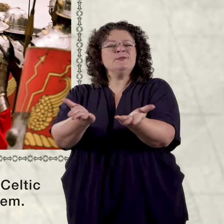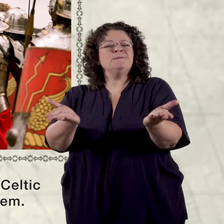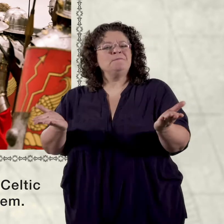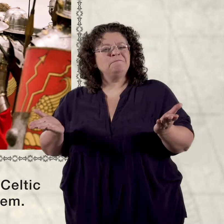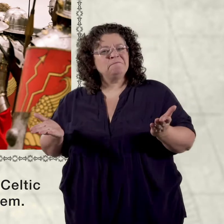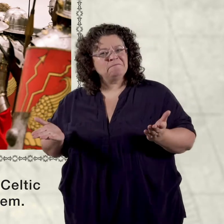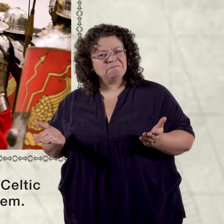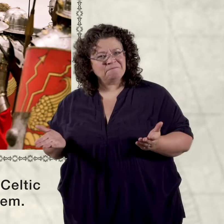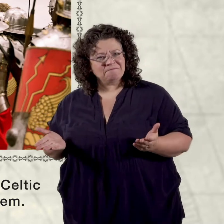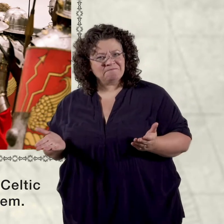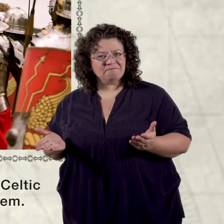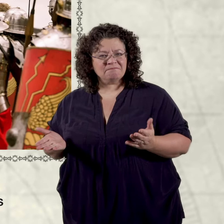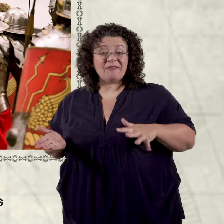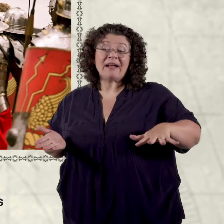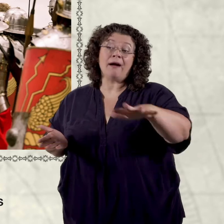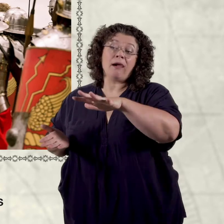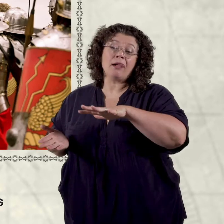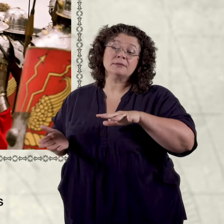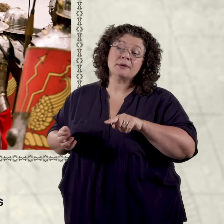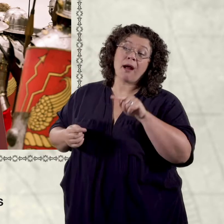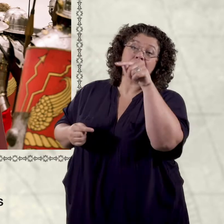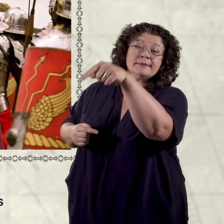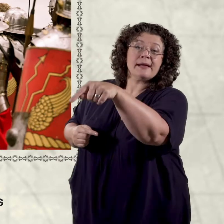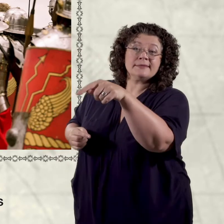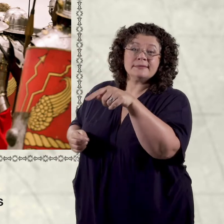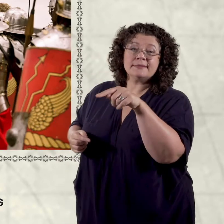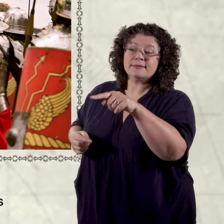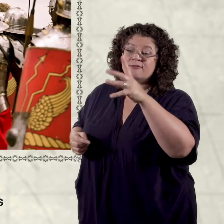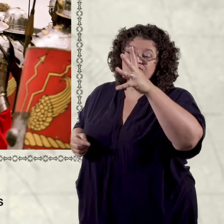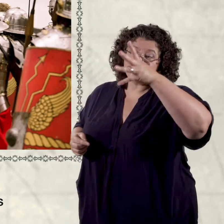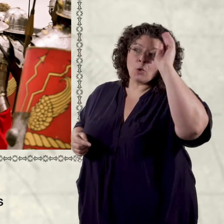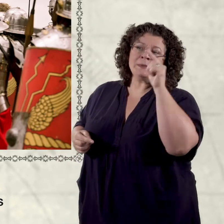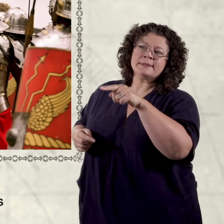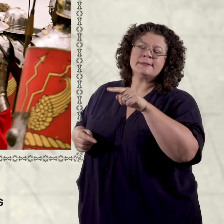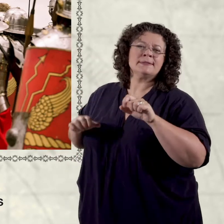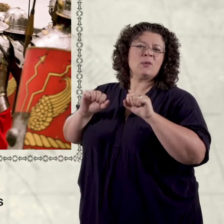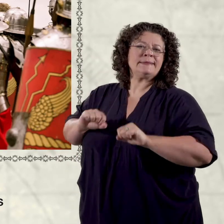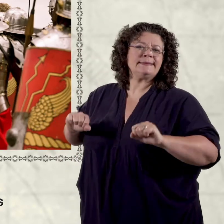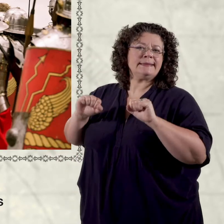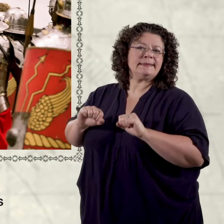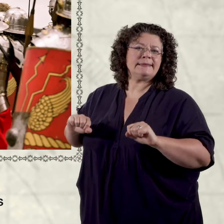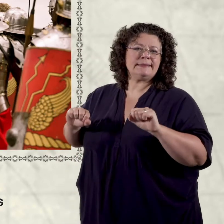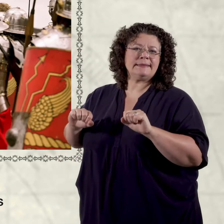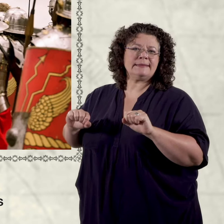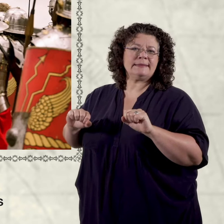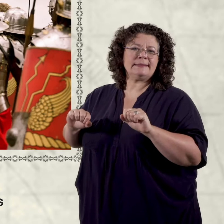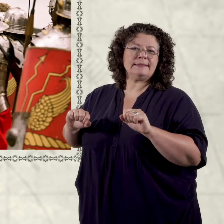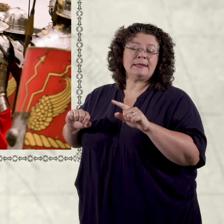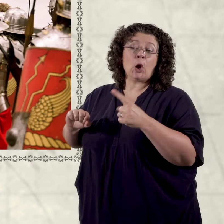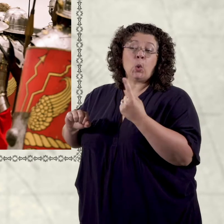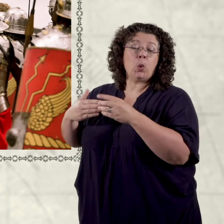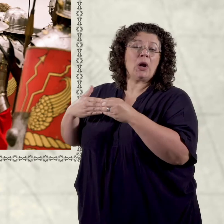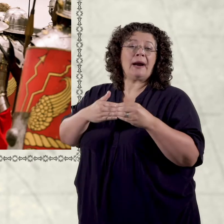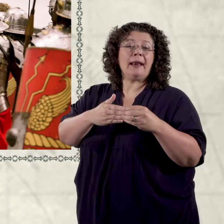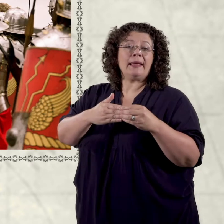them. On the other side of the field, the Romans were waiting for us. And